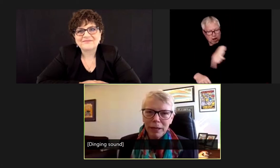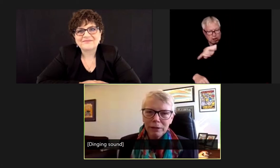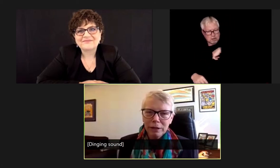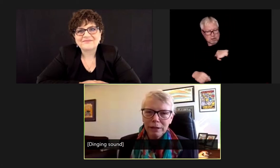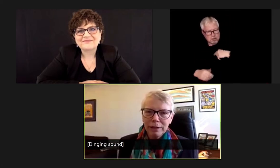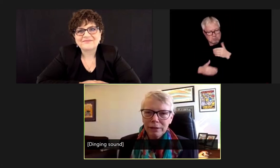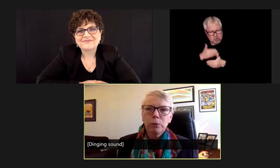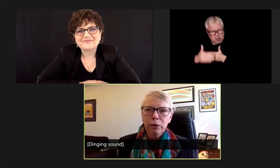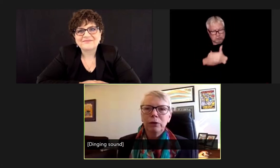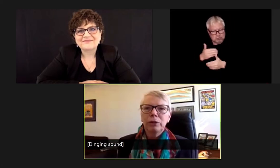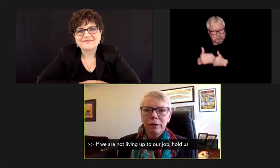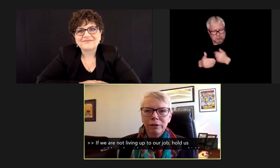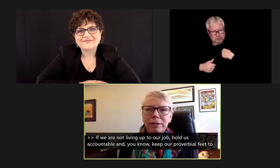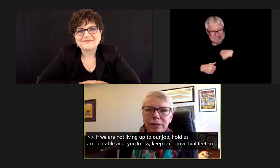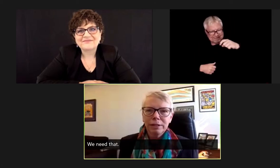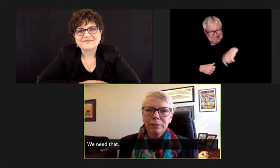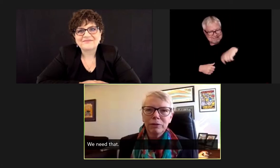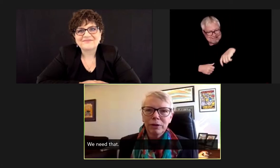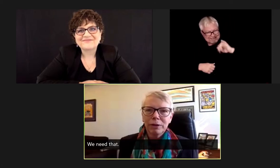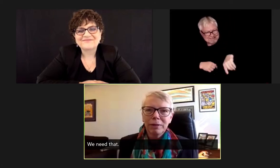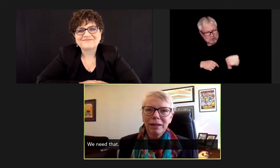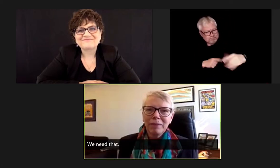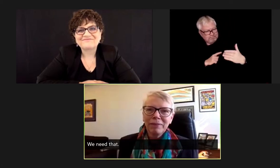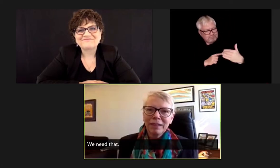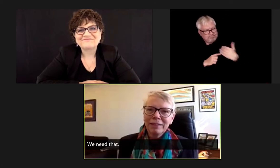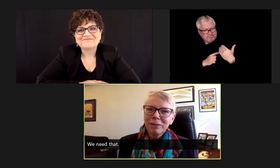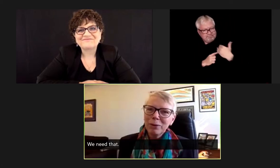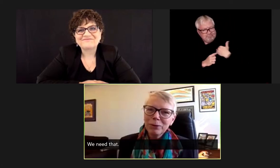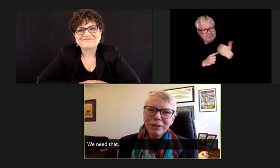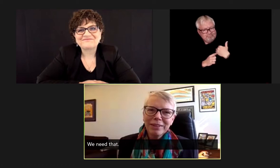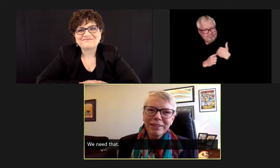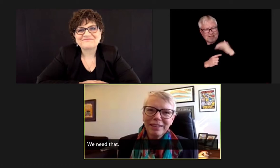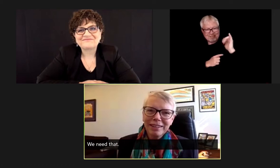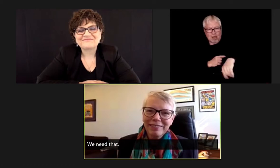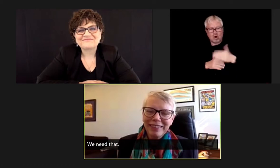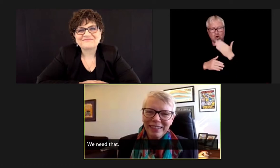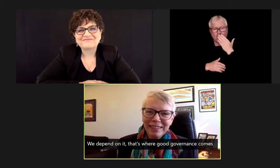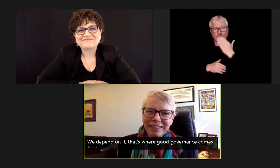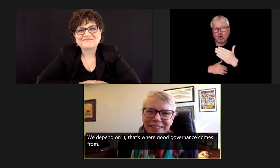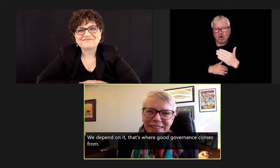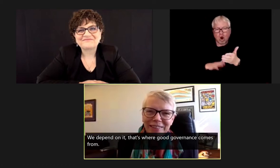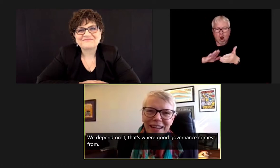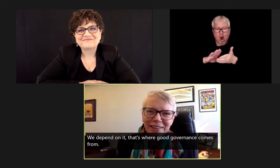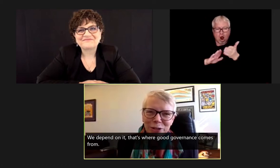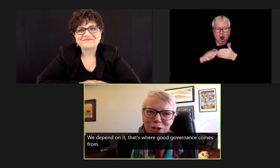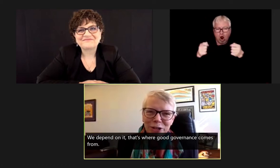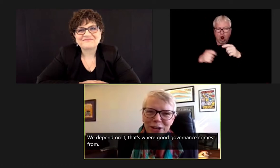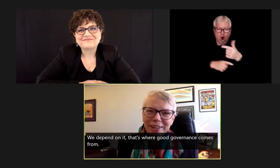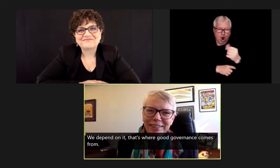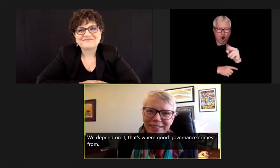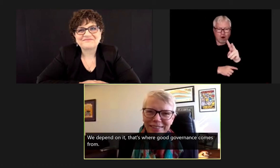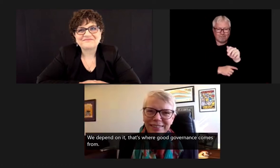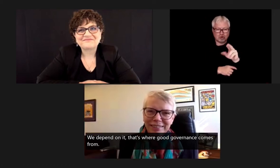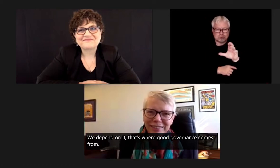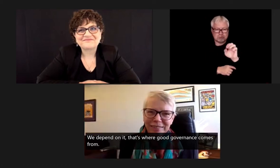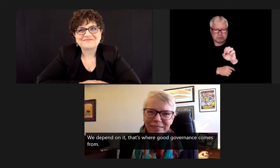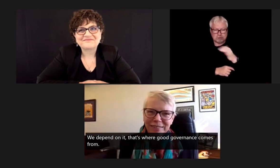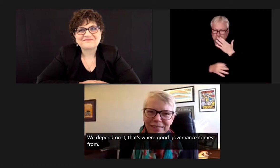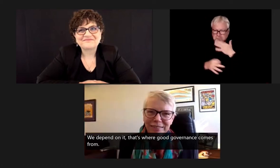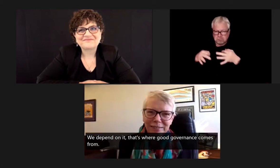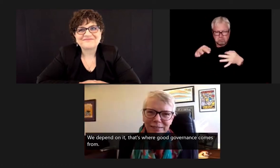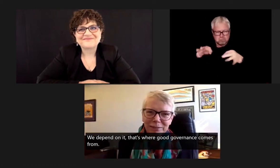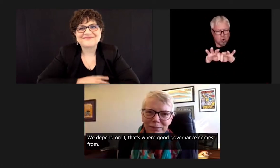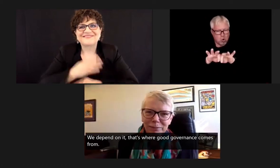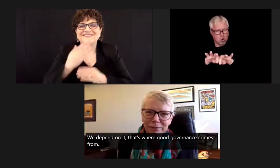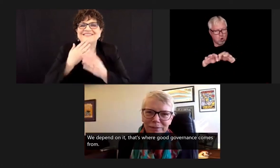We depend on it. That's where good governance comes from. So those are the main things I would have to share.